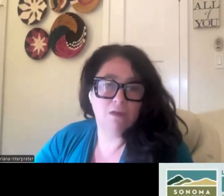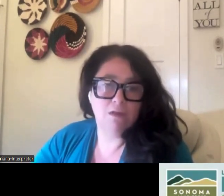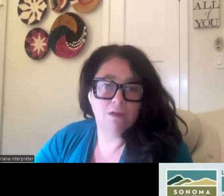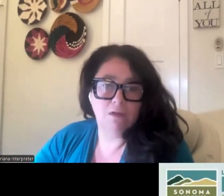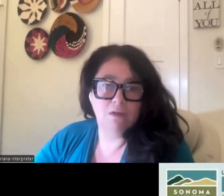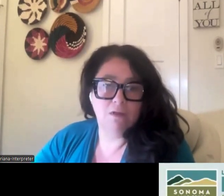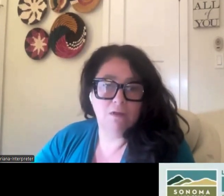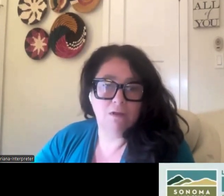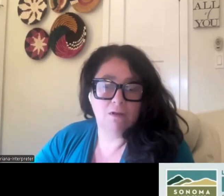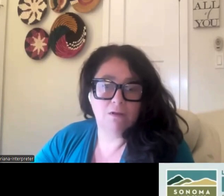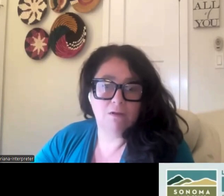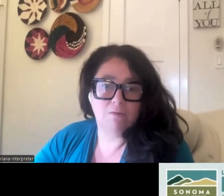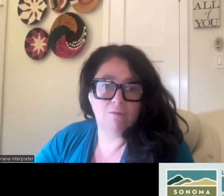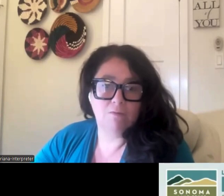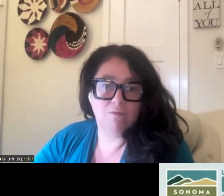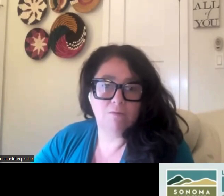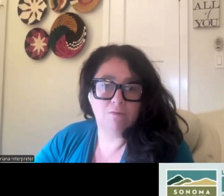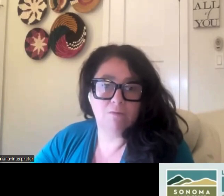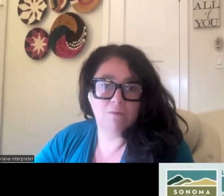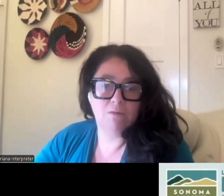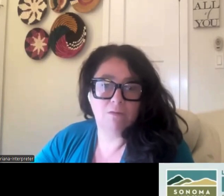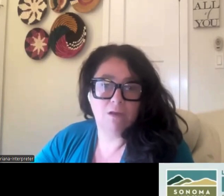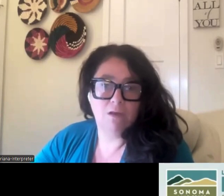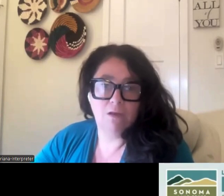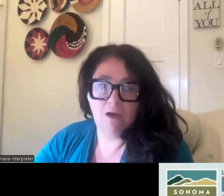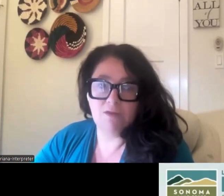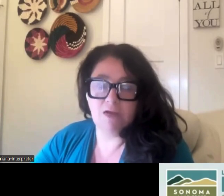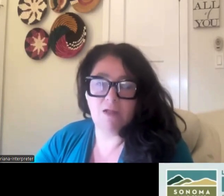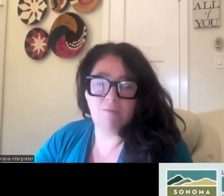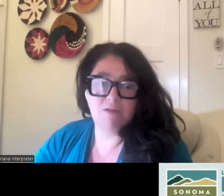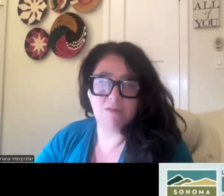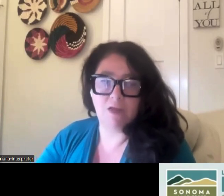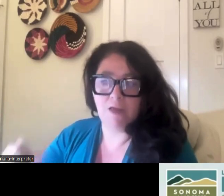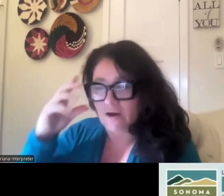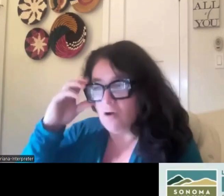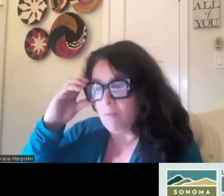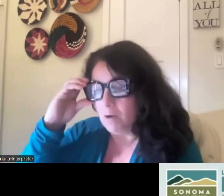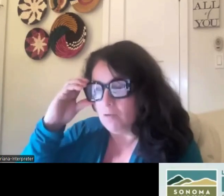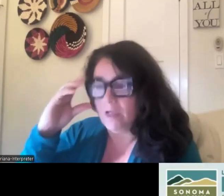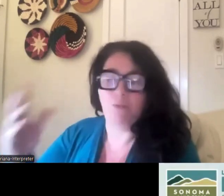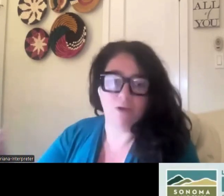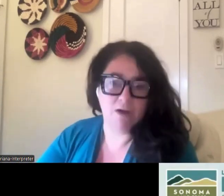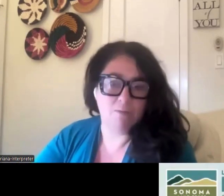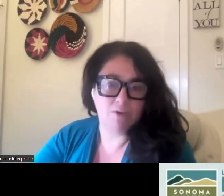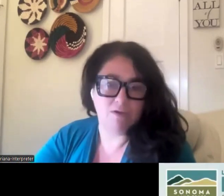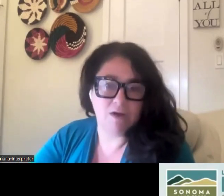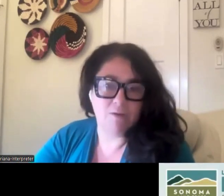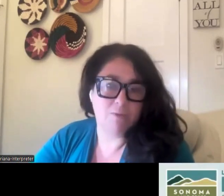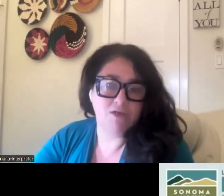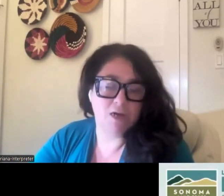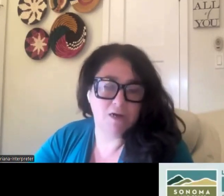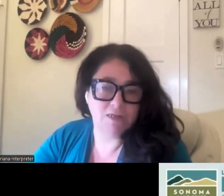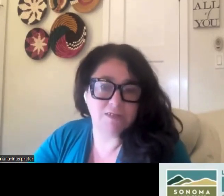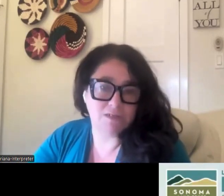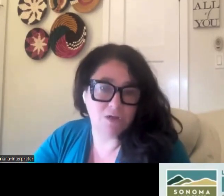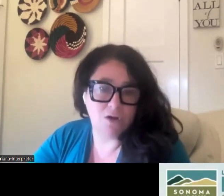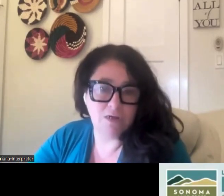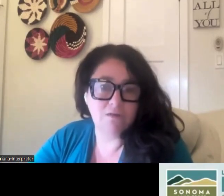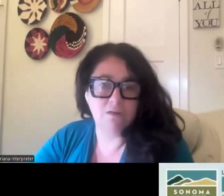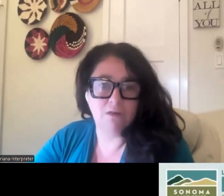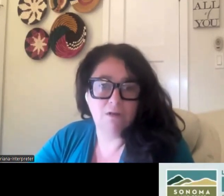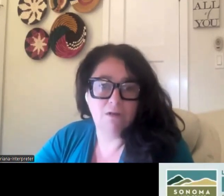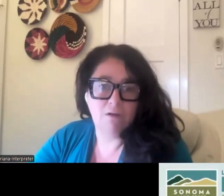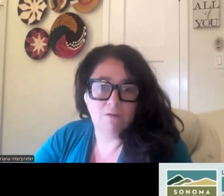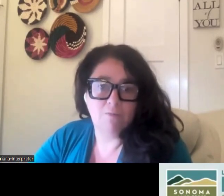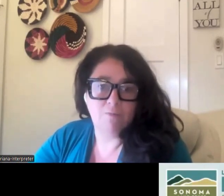of these are sometimes I have ask me anything type sessions or topically focused ones, and a lot of these questions would fit quite well into that setting